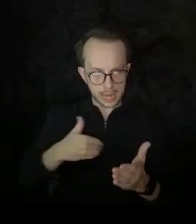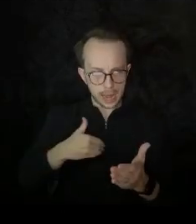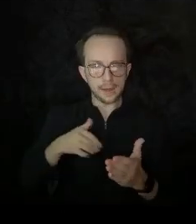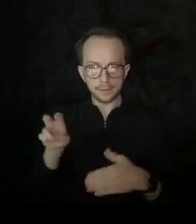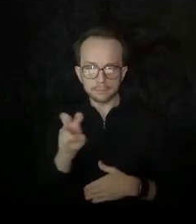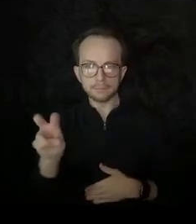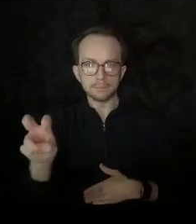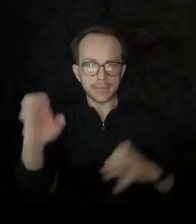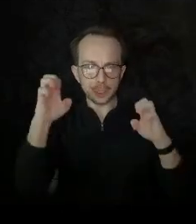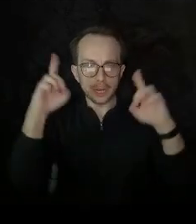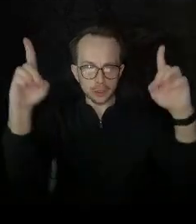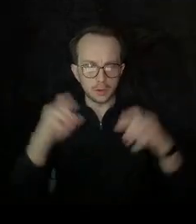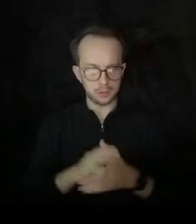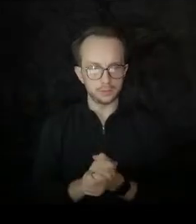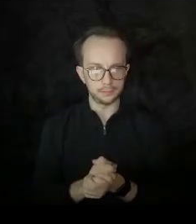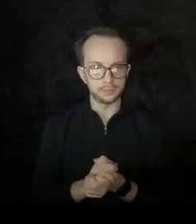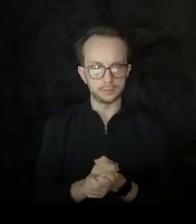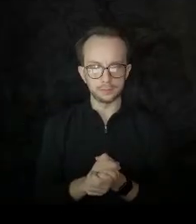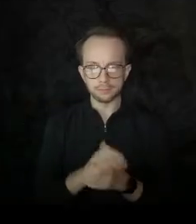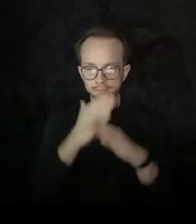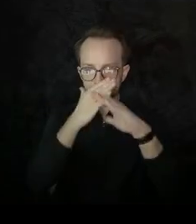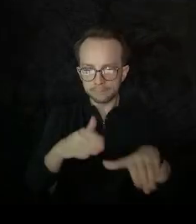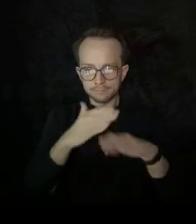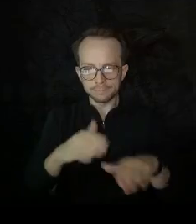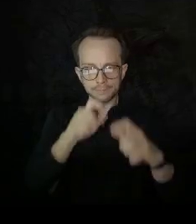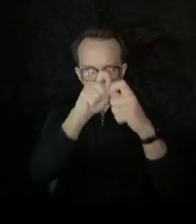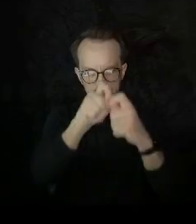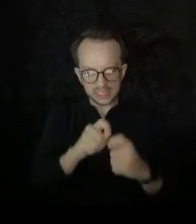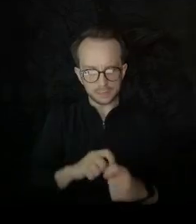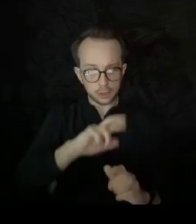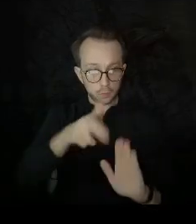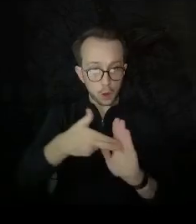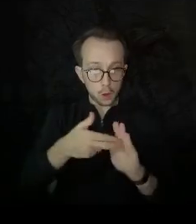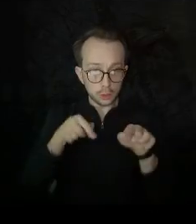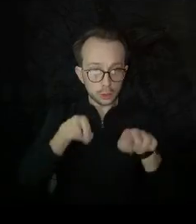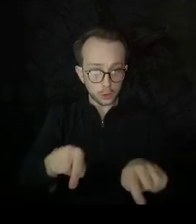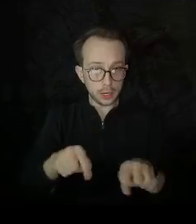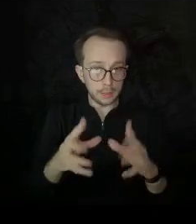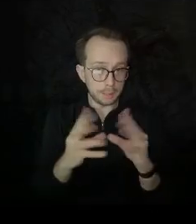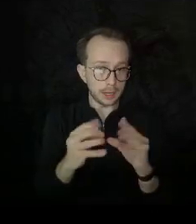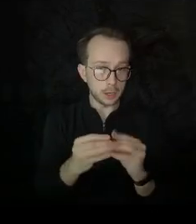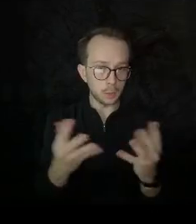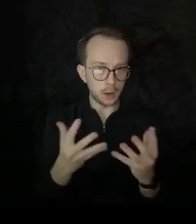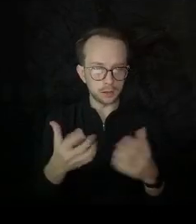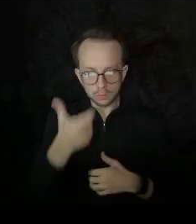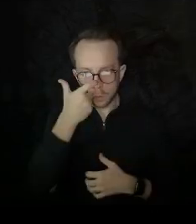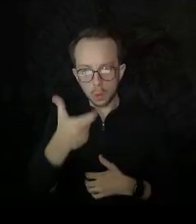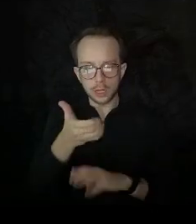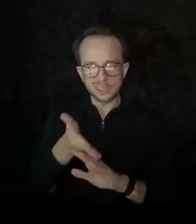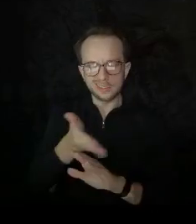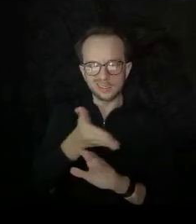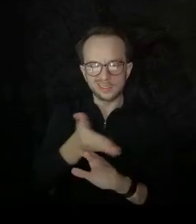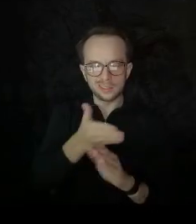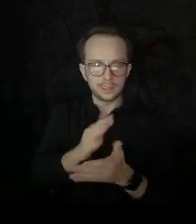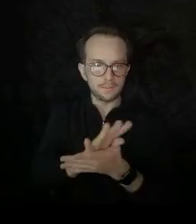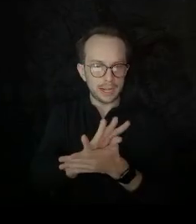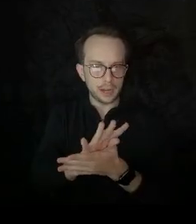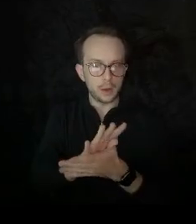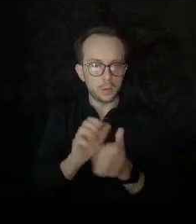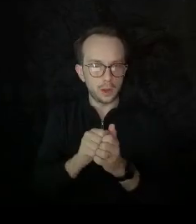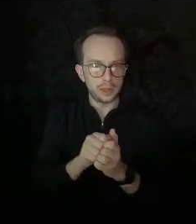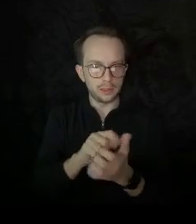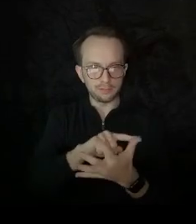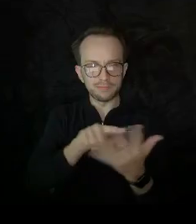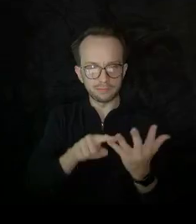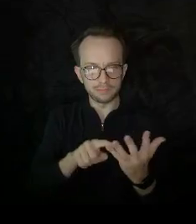breakdown of the key roles and what they do during the ARC meetings, please see our previous episode in this series, Family Guide